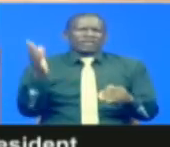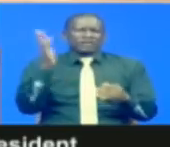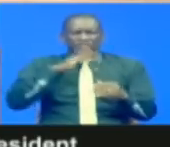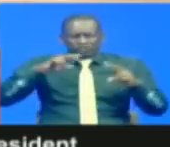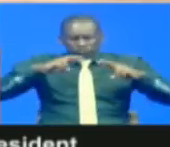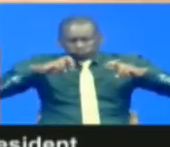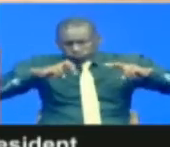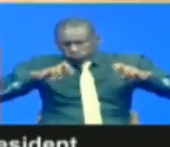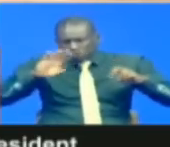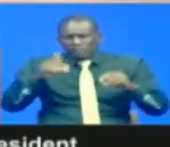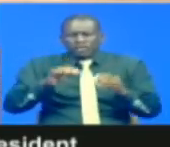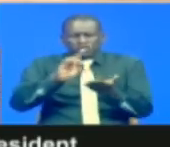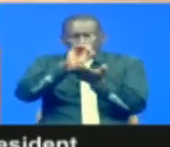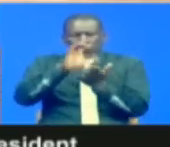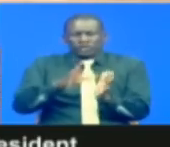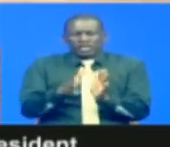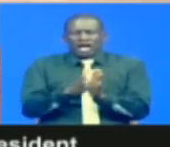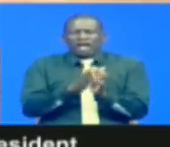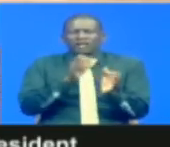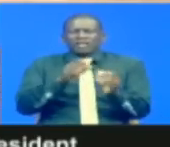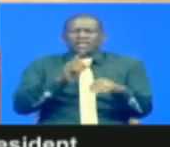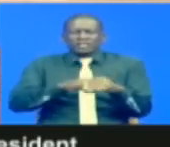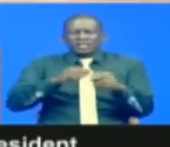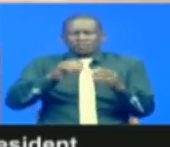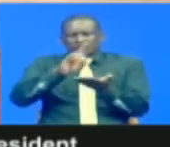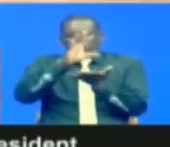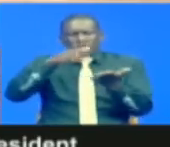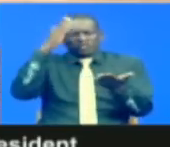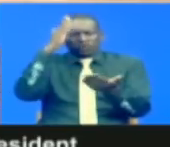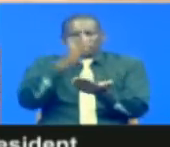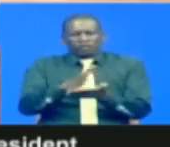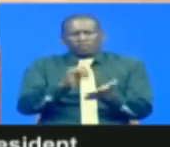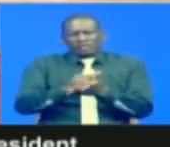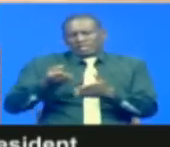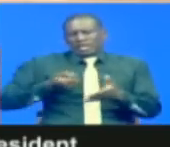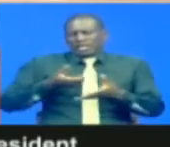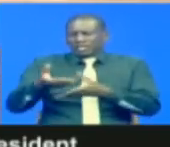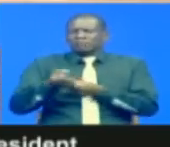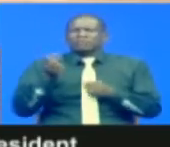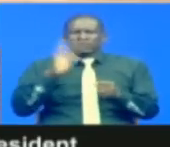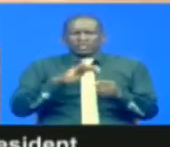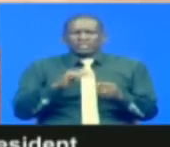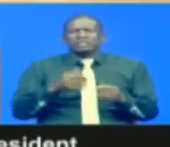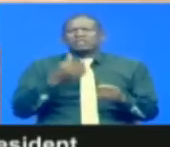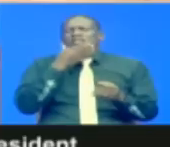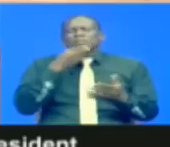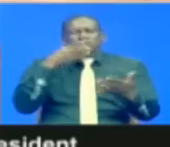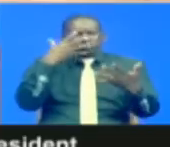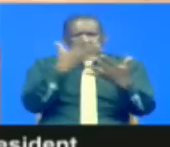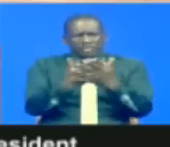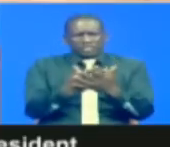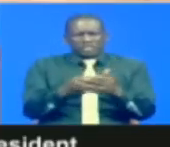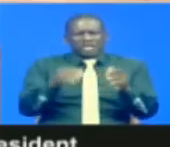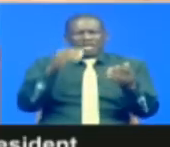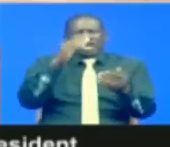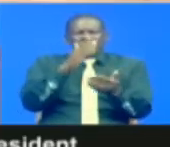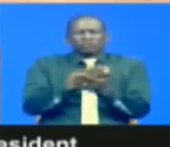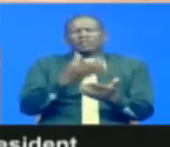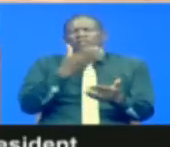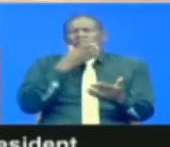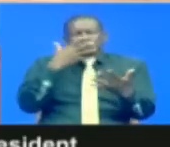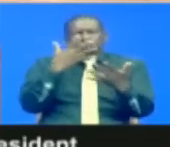the doctors and they confirmed that the girl had been interfered with, the man here has been arrested. Actually, he's in custody as we